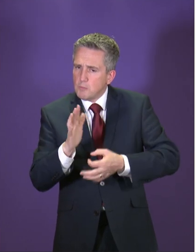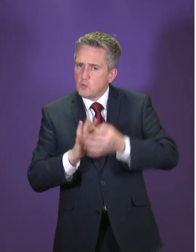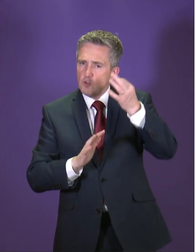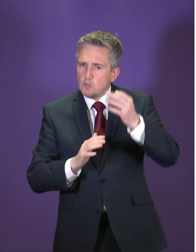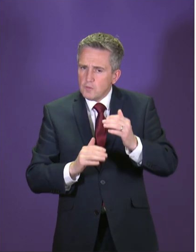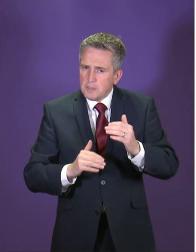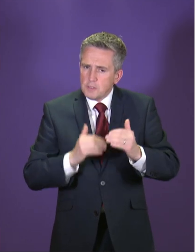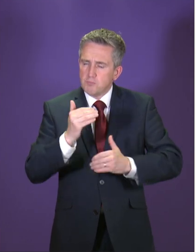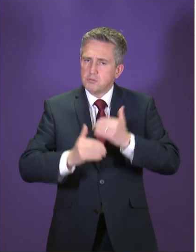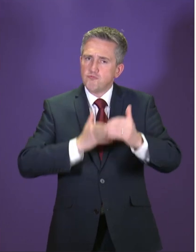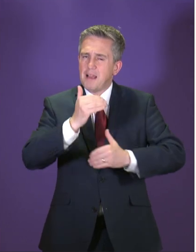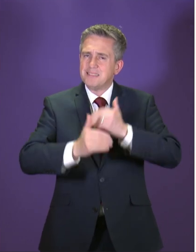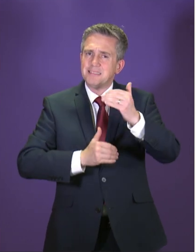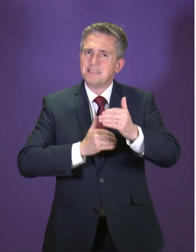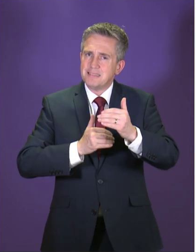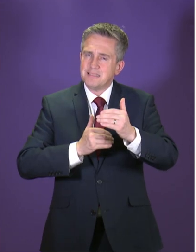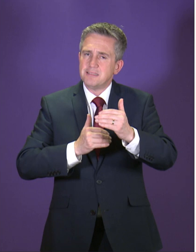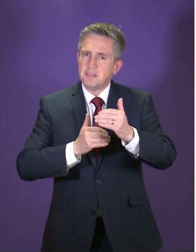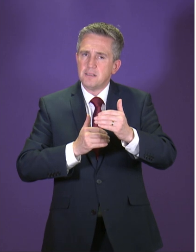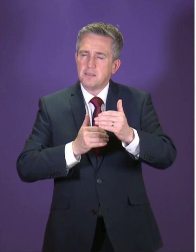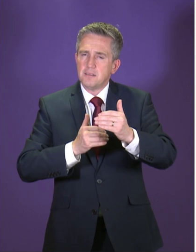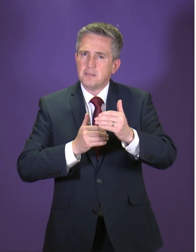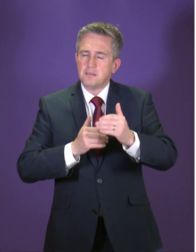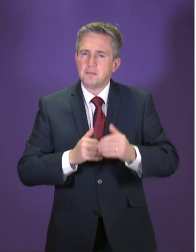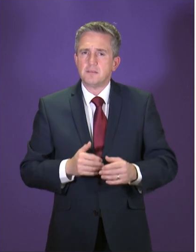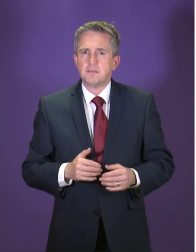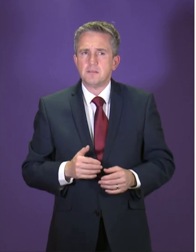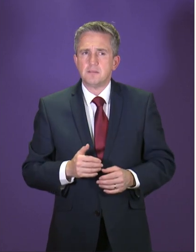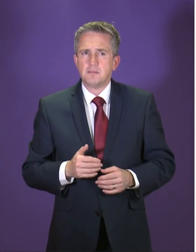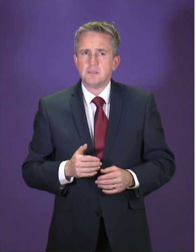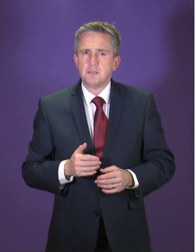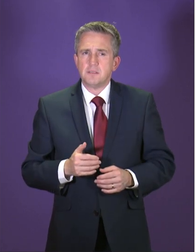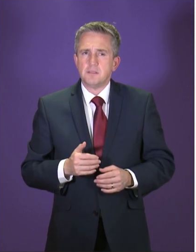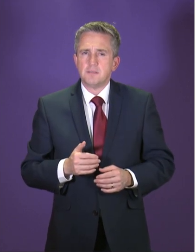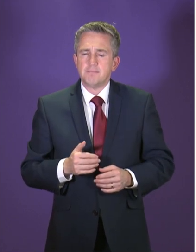their necessities, to fulfill their